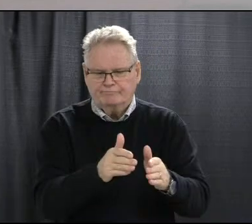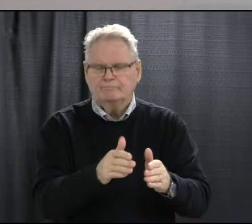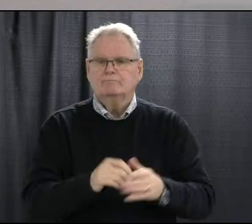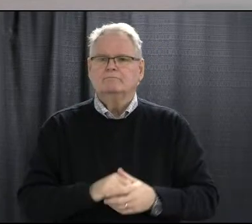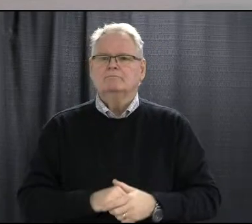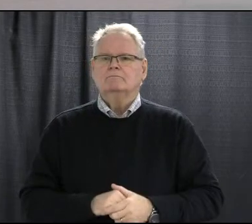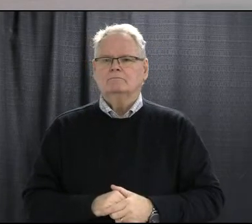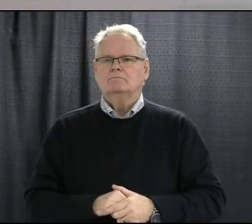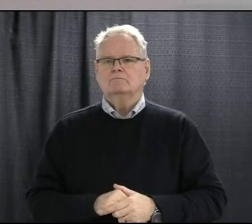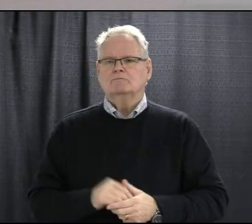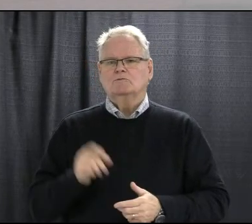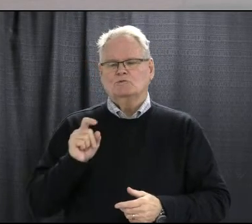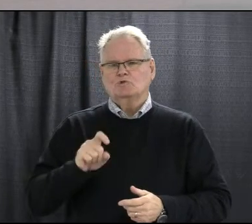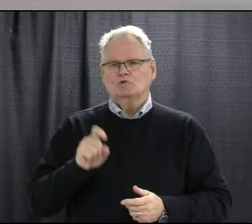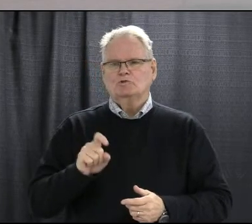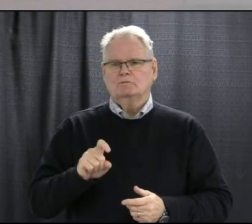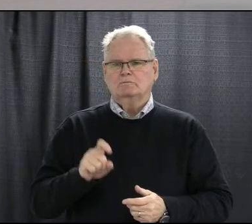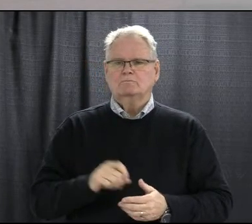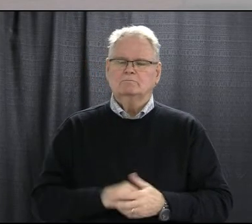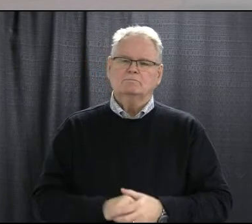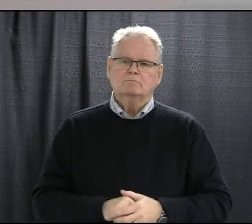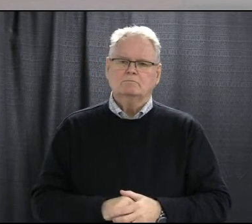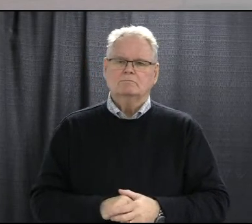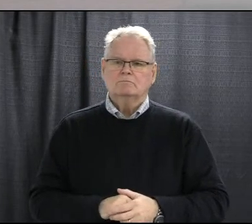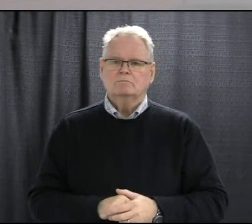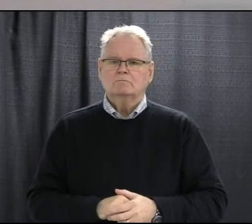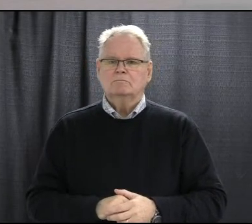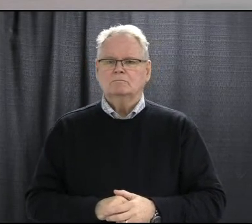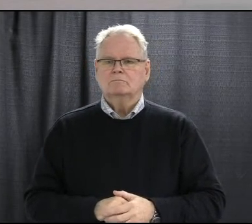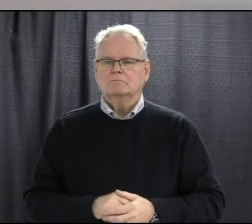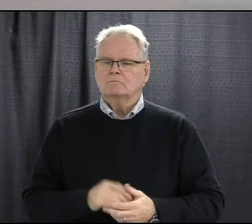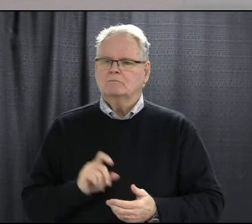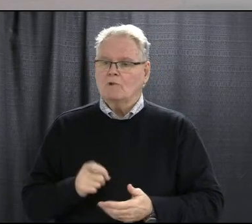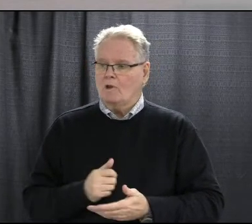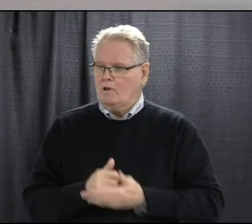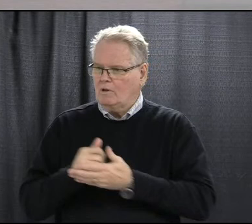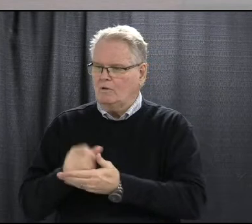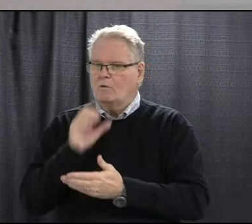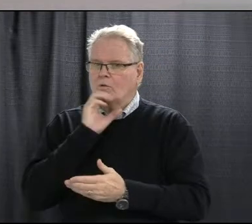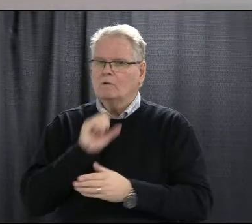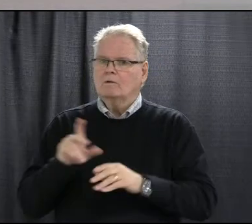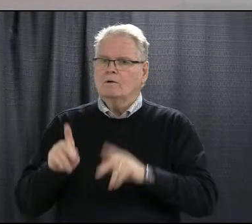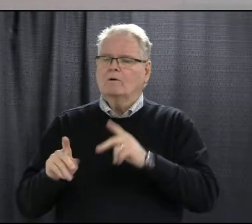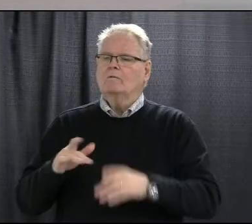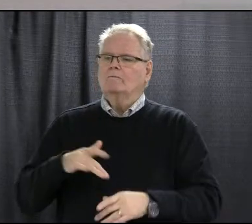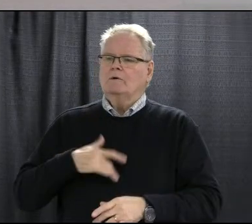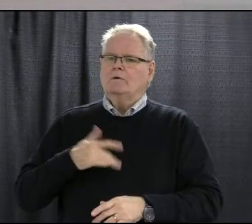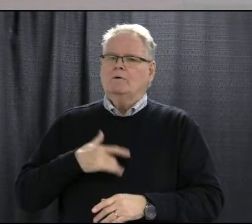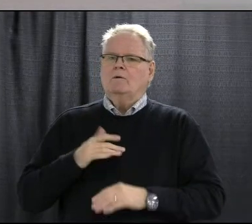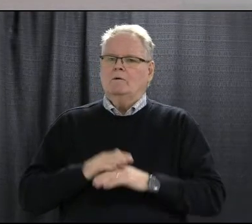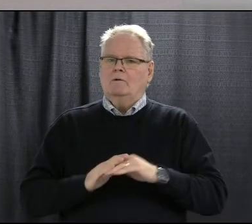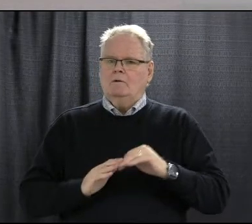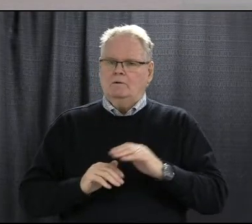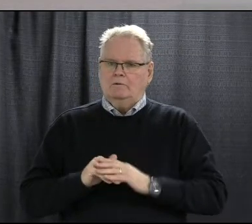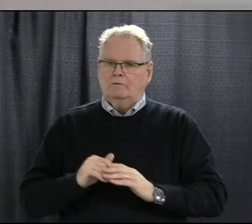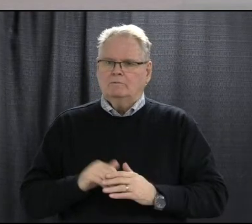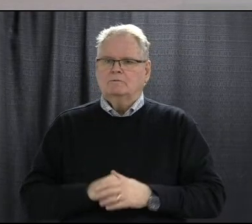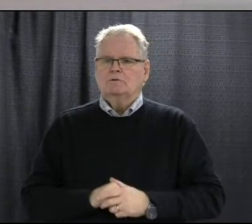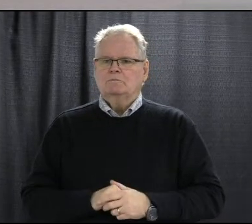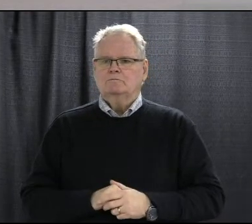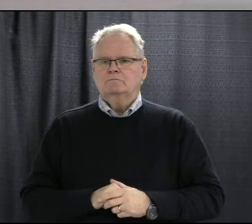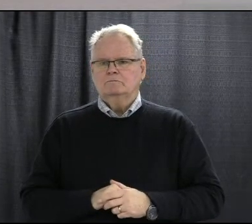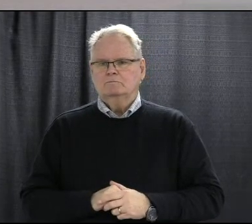that multidisciplinary team-based care. Physicians only have, one part to play, but the other allied health professionals are